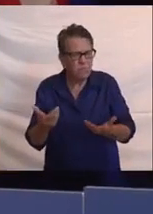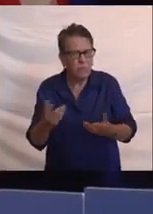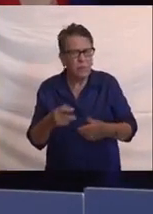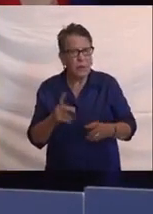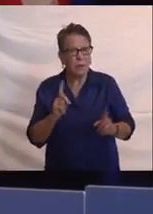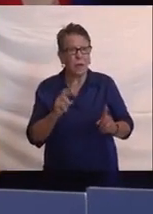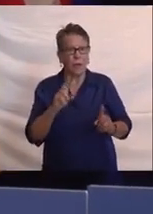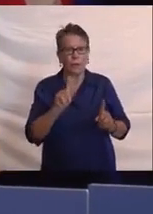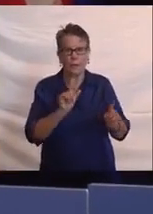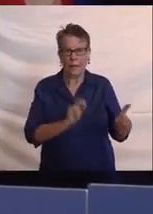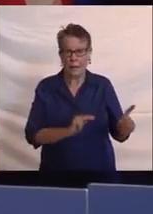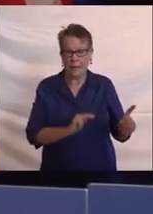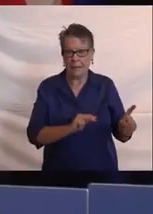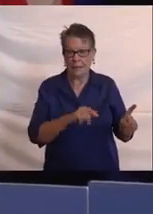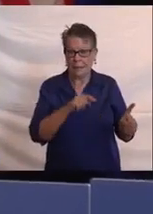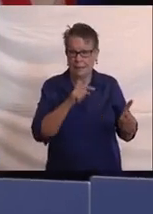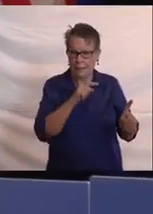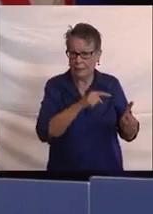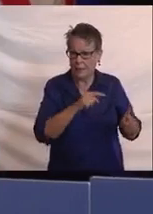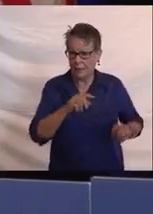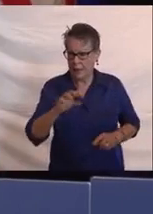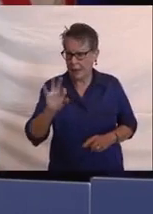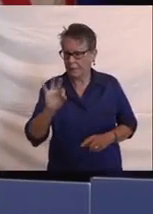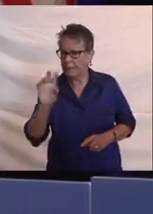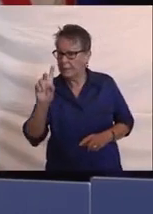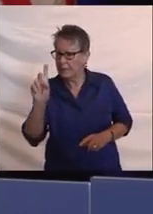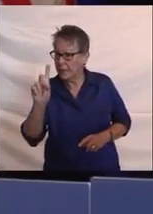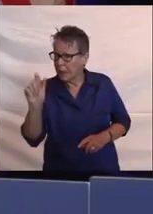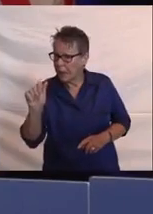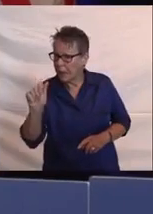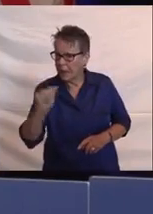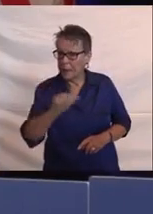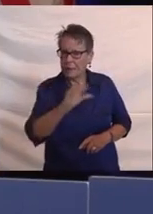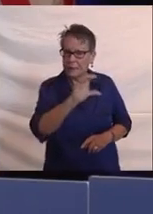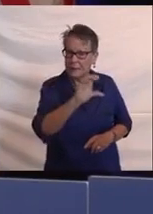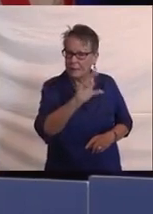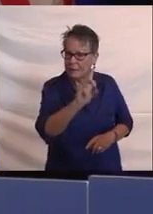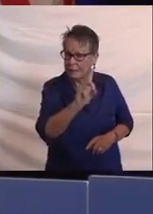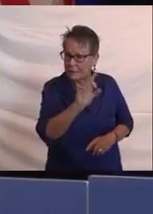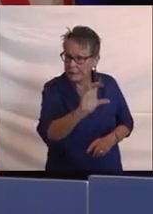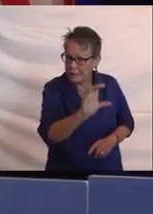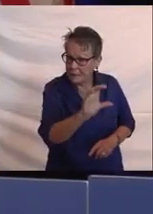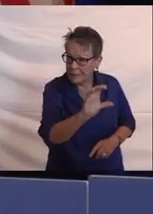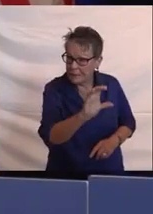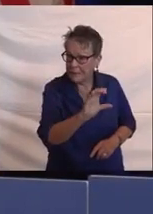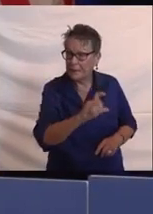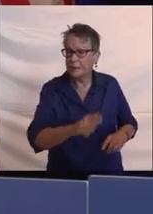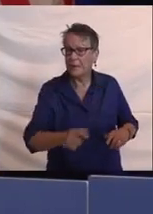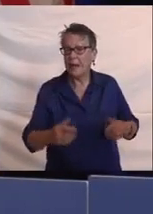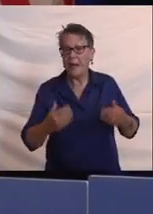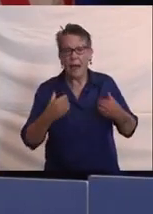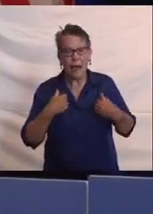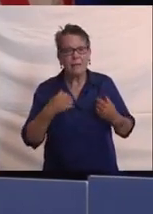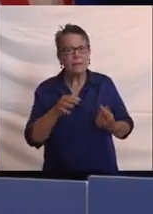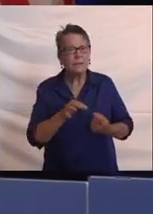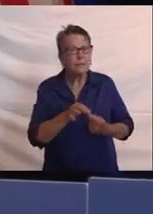to make sure that they have that independent review of all the data that are out there, particularly as it relates not only to how effective